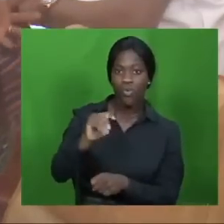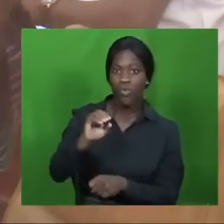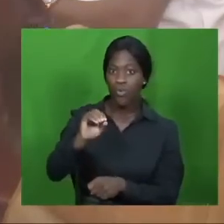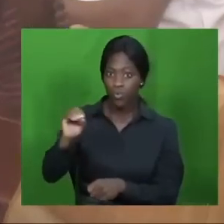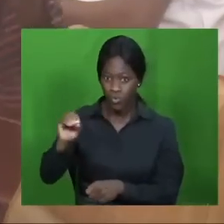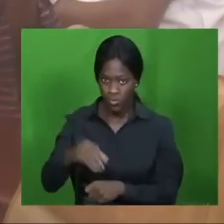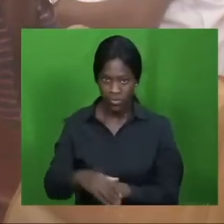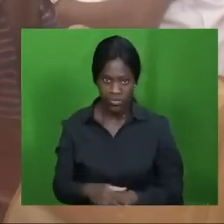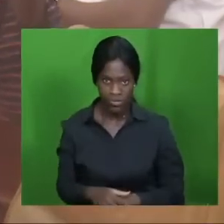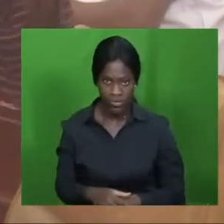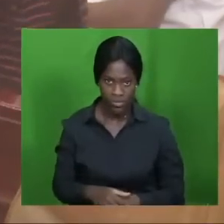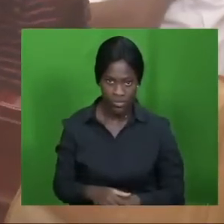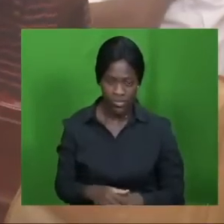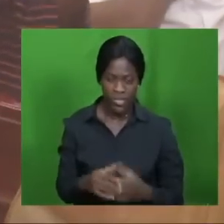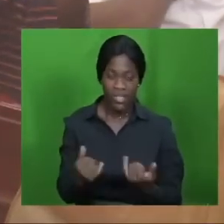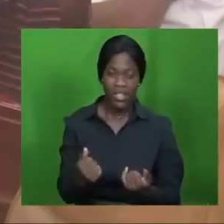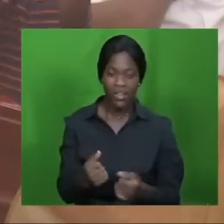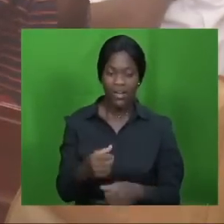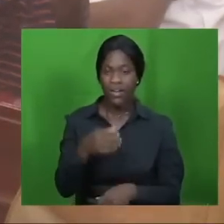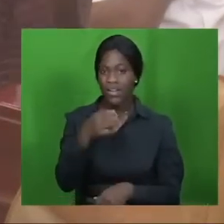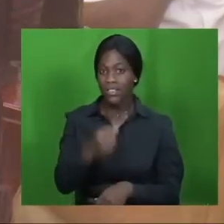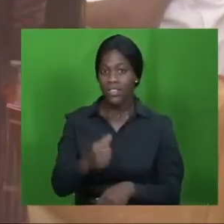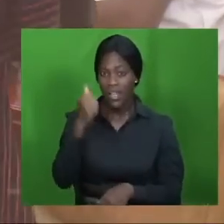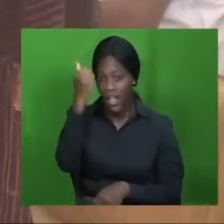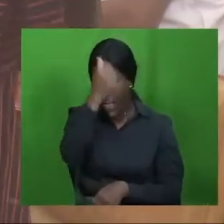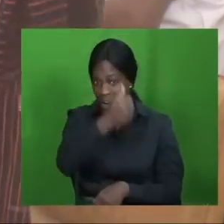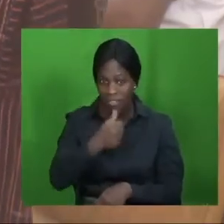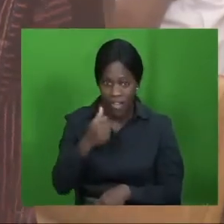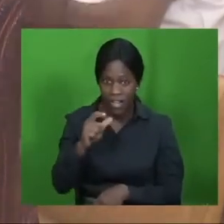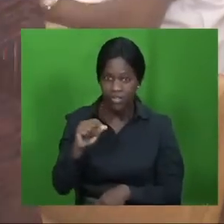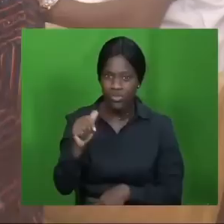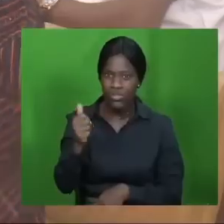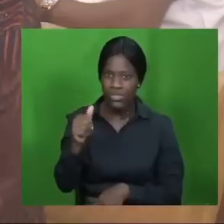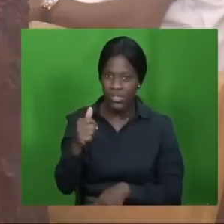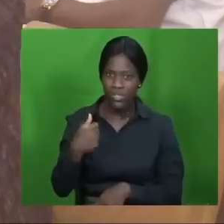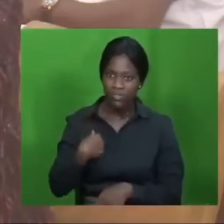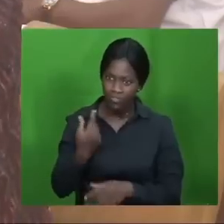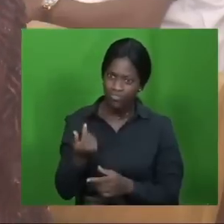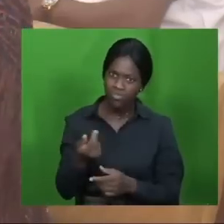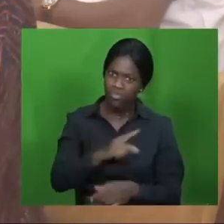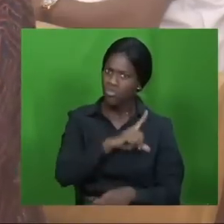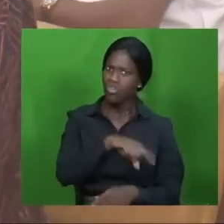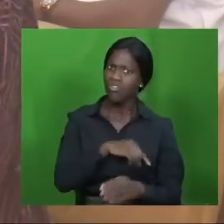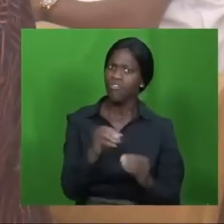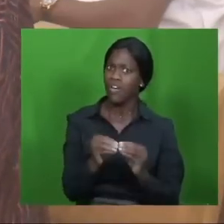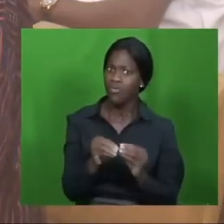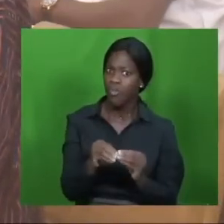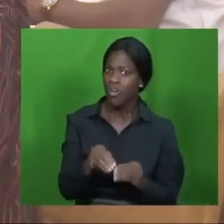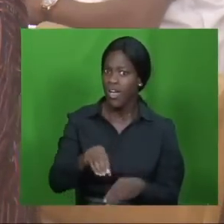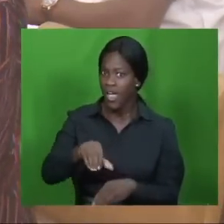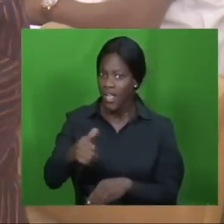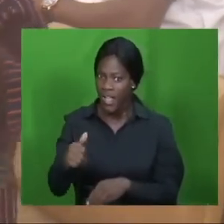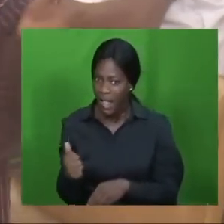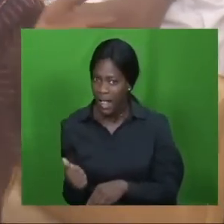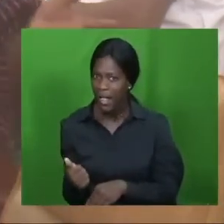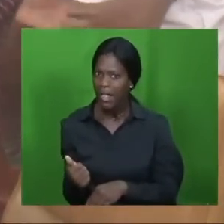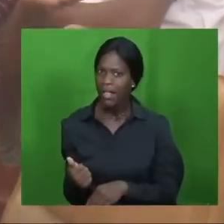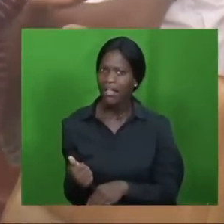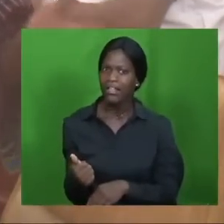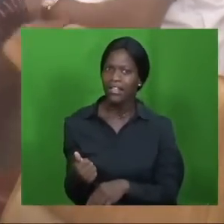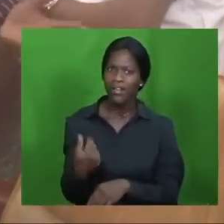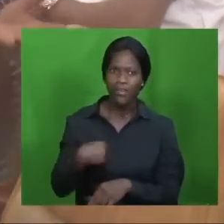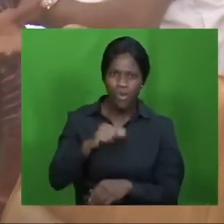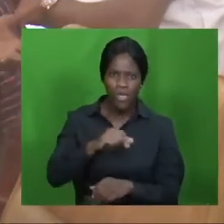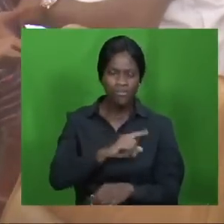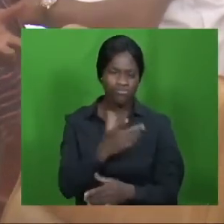Africa, we went far. Take 2006, Germany, we went far. We were led by foreign coaches. So I want us to examine